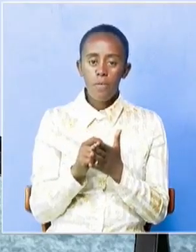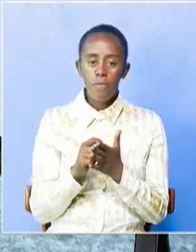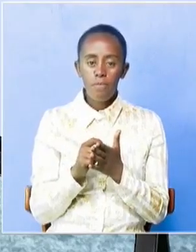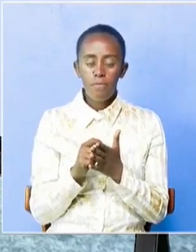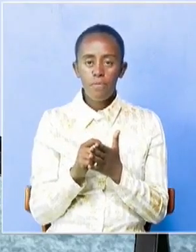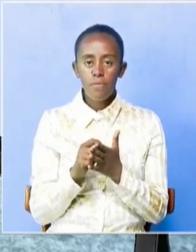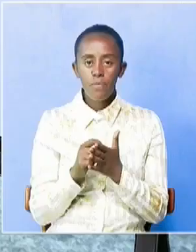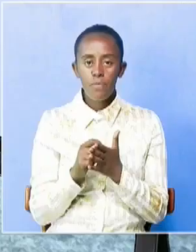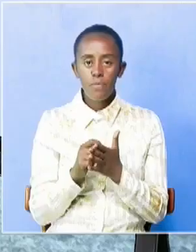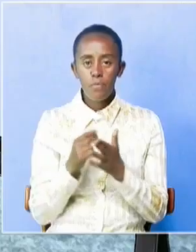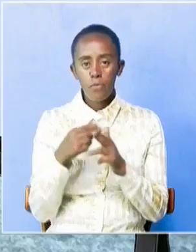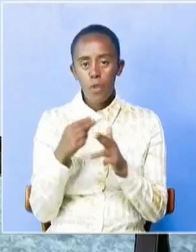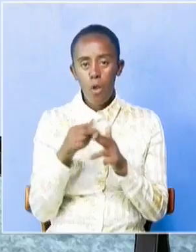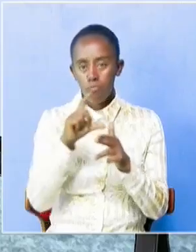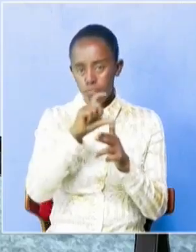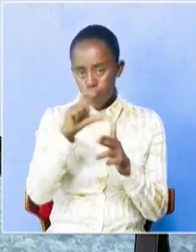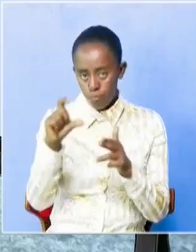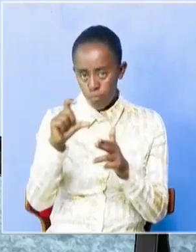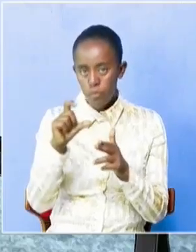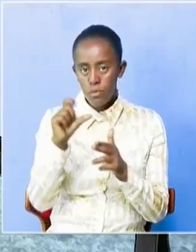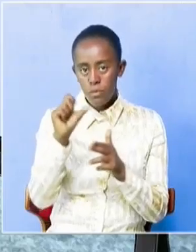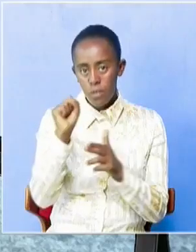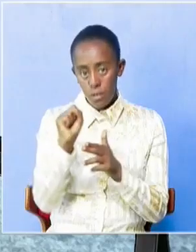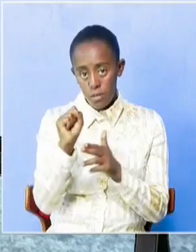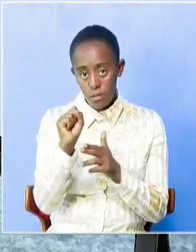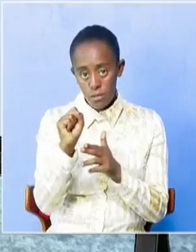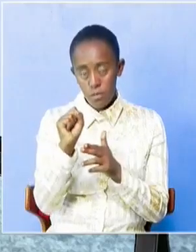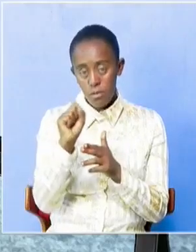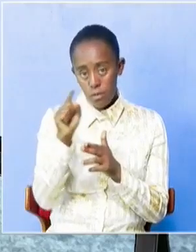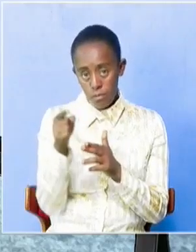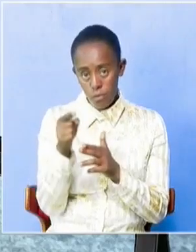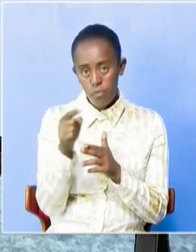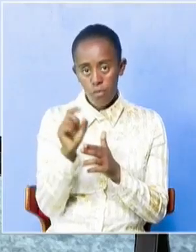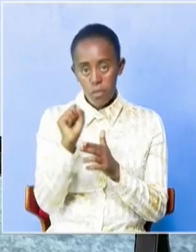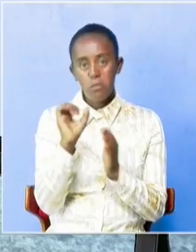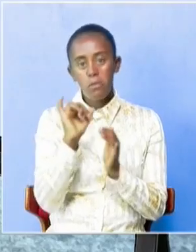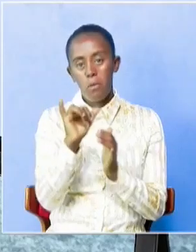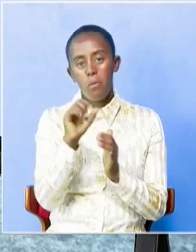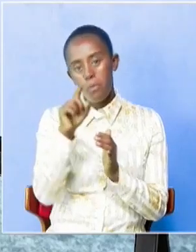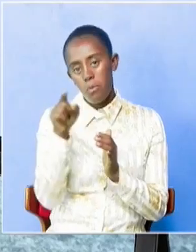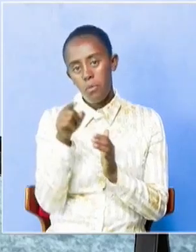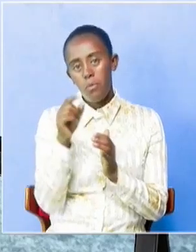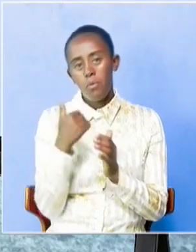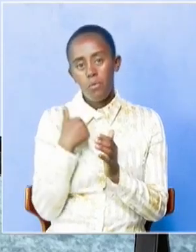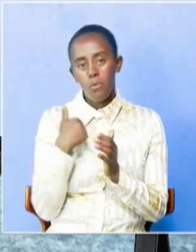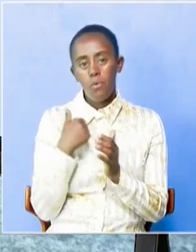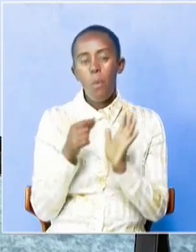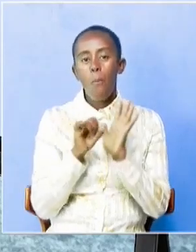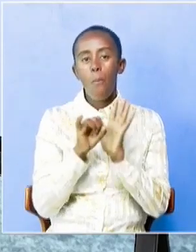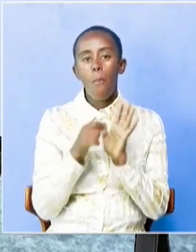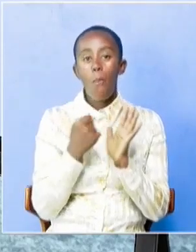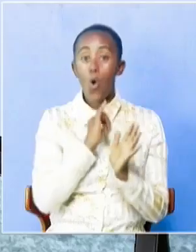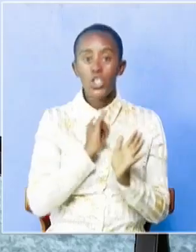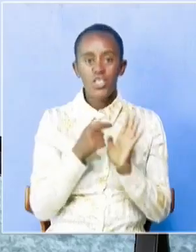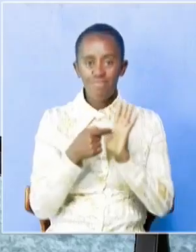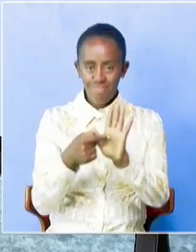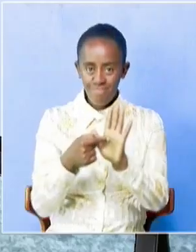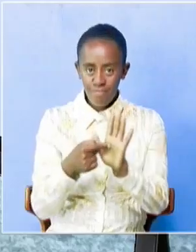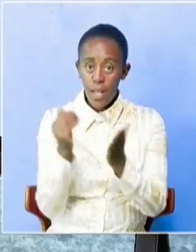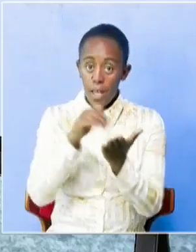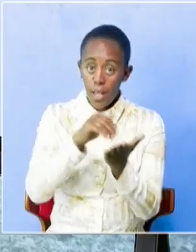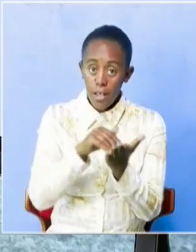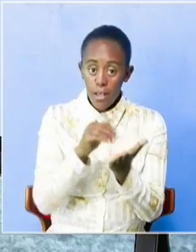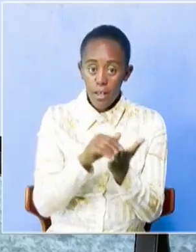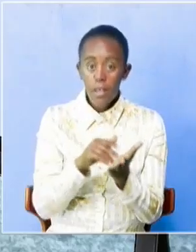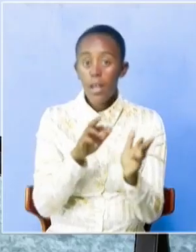the noun in its full form, and then we add apostrophe later on to show possession. Again, when